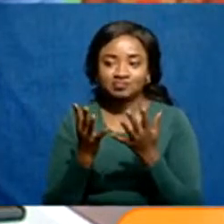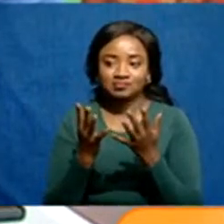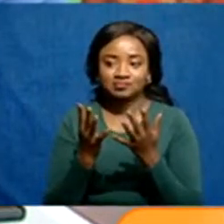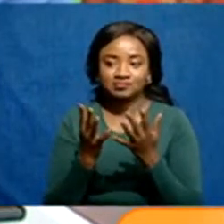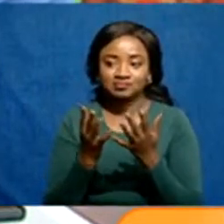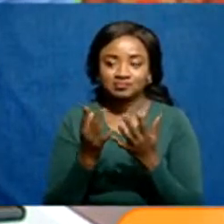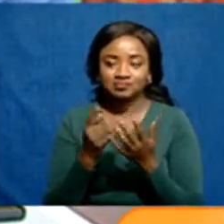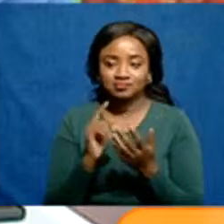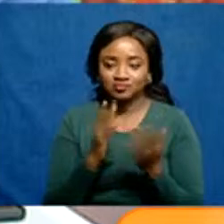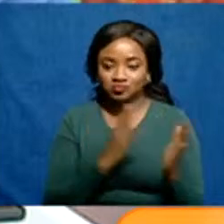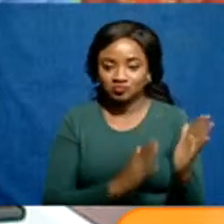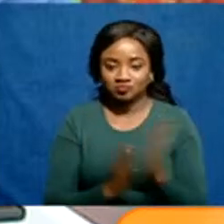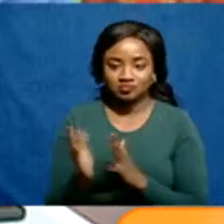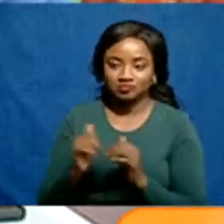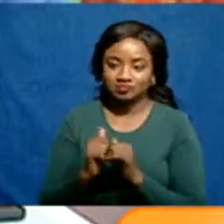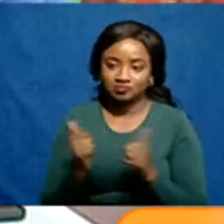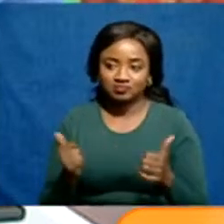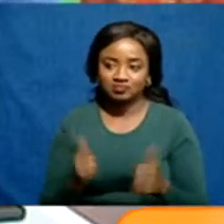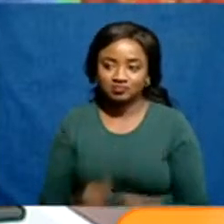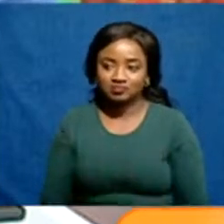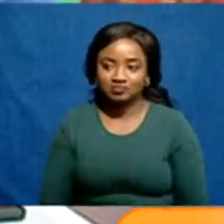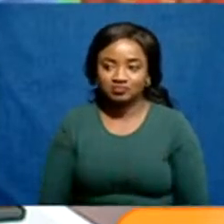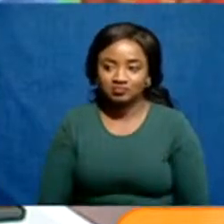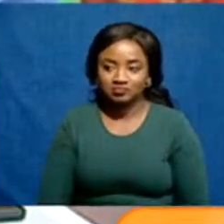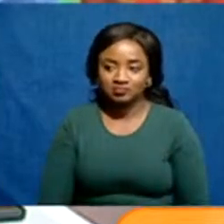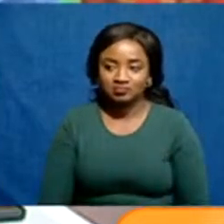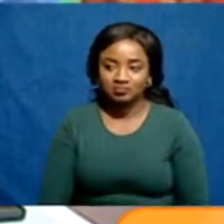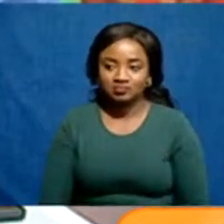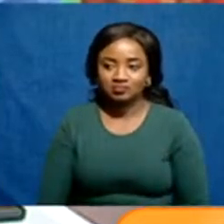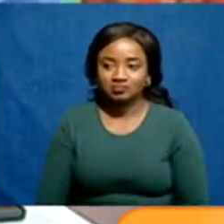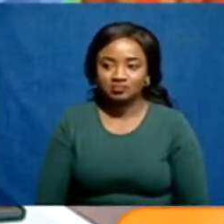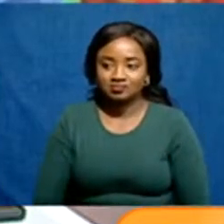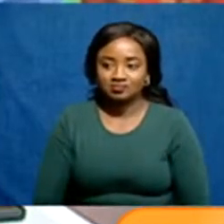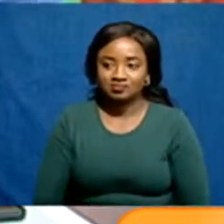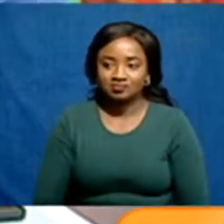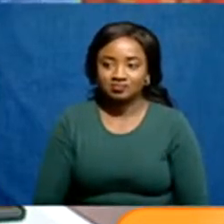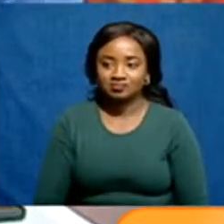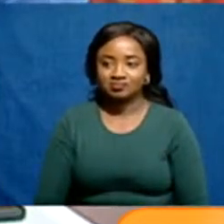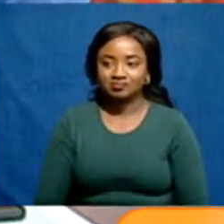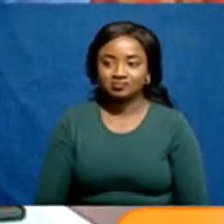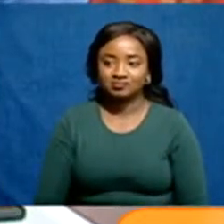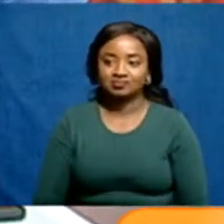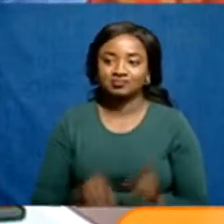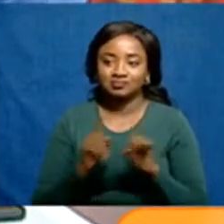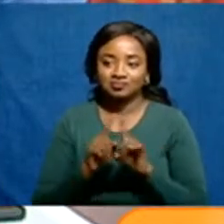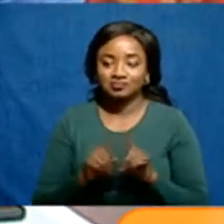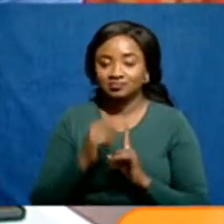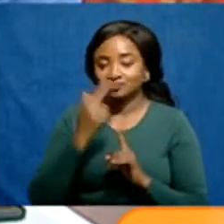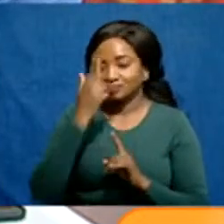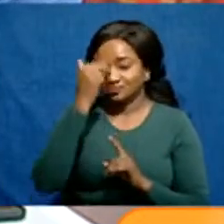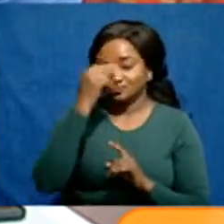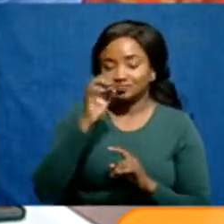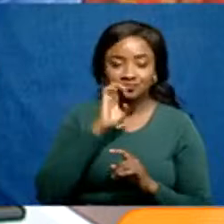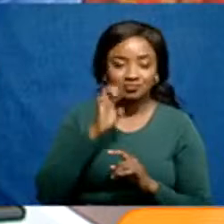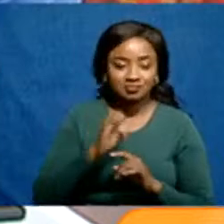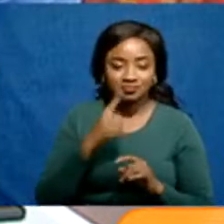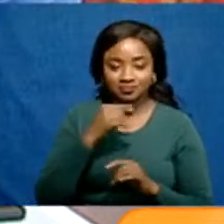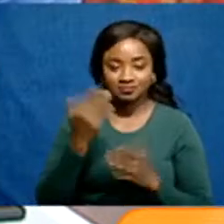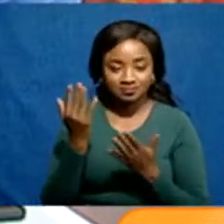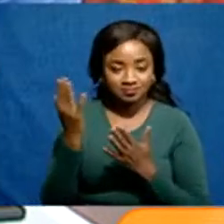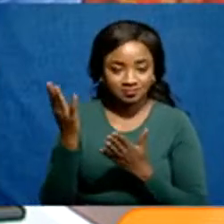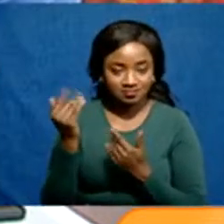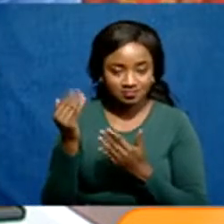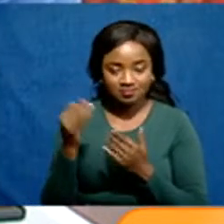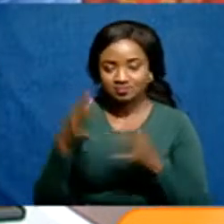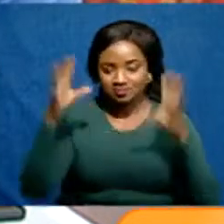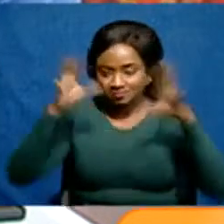proper planning, right? Yeah. As Christmas in the roads. Yeah, oh, and Citizen Planet Maasai elders who predicted heavy rains by